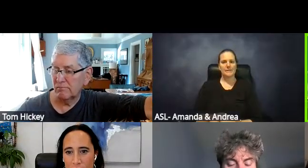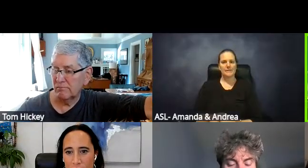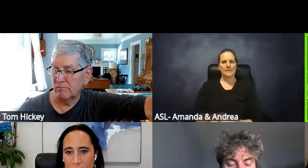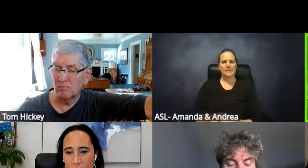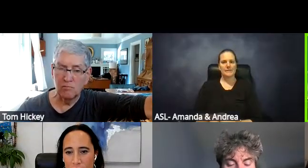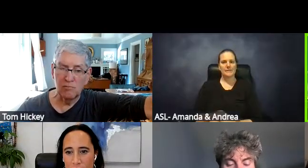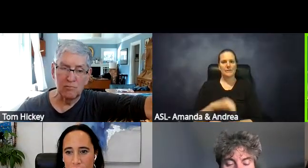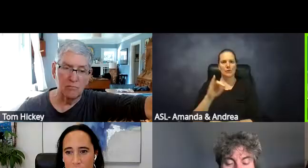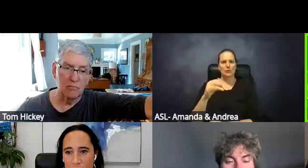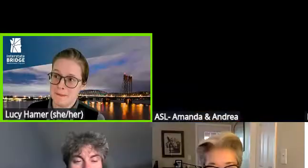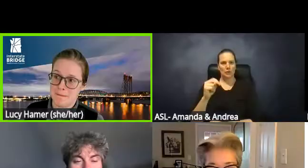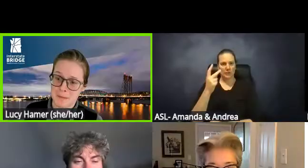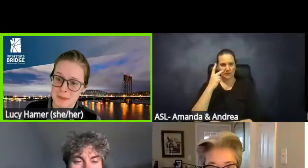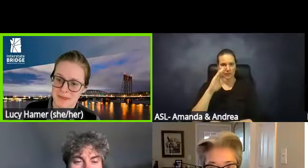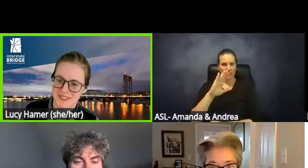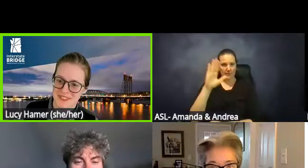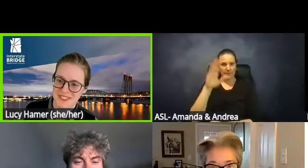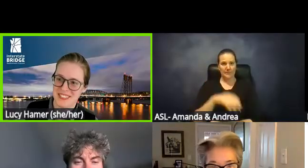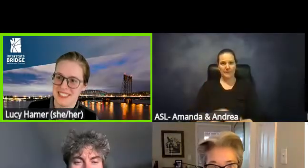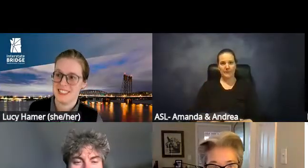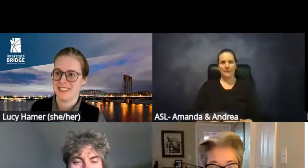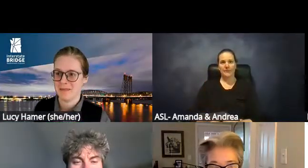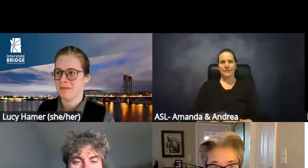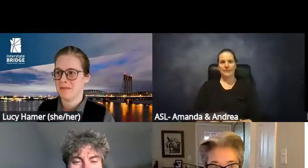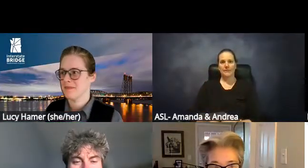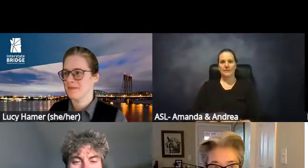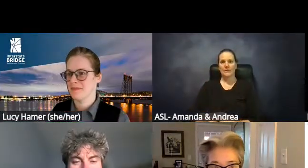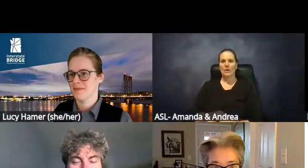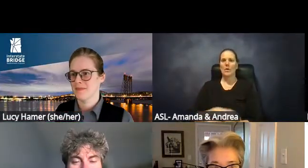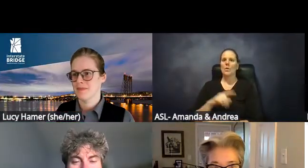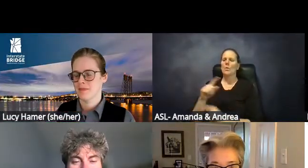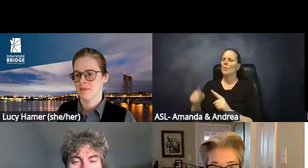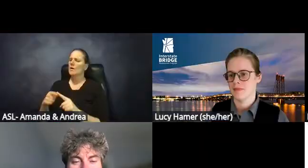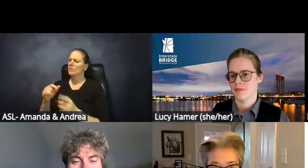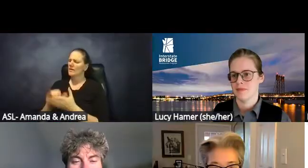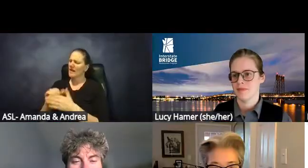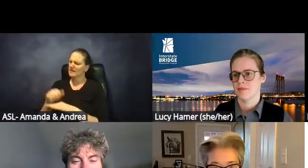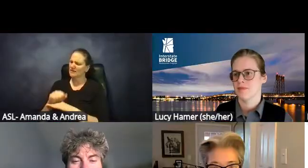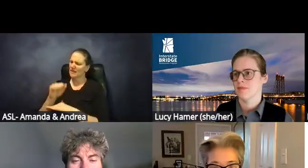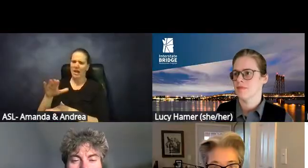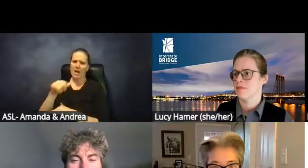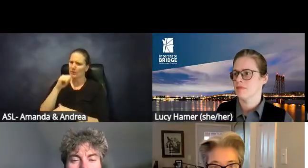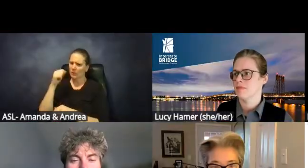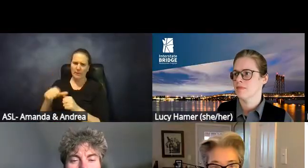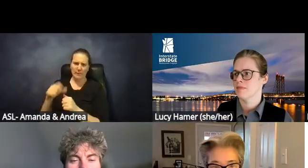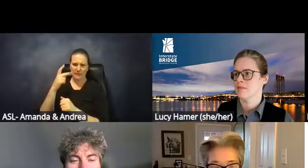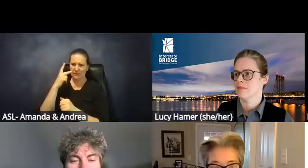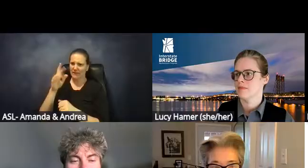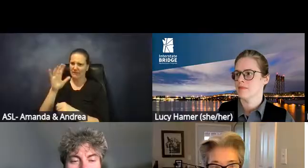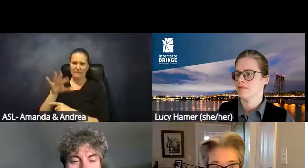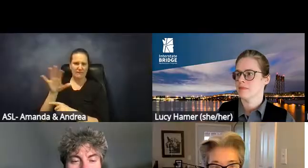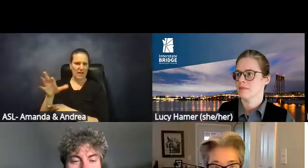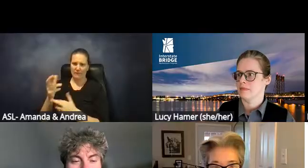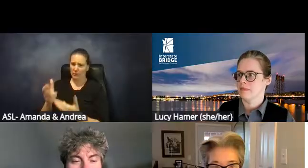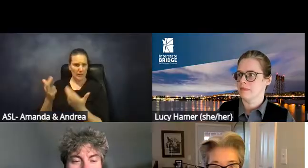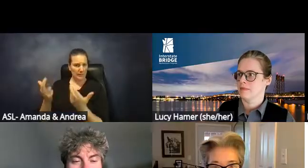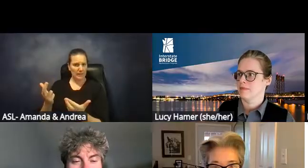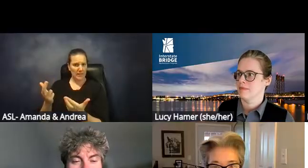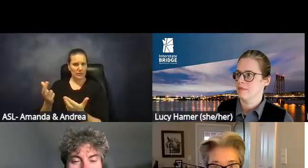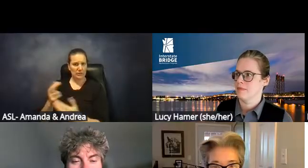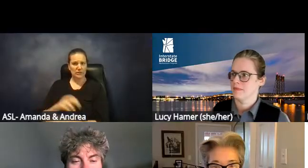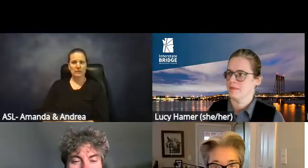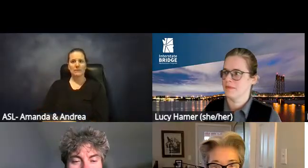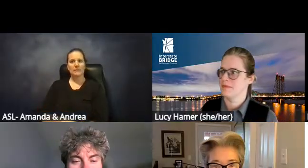John Gardner, I see your hand. Yeah, hey, when were those sent out? I don't remember seeing the 55 recommendations.